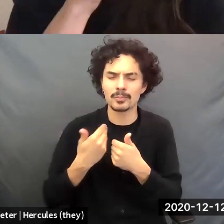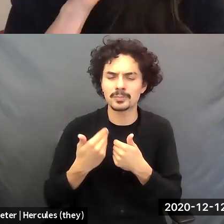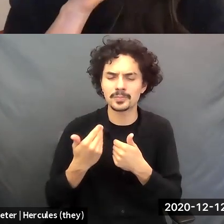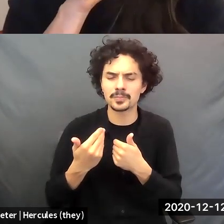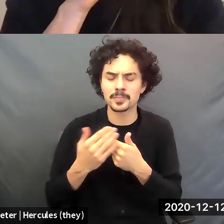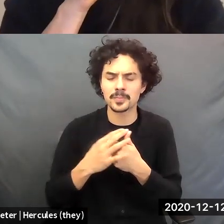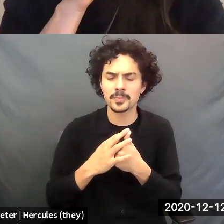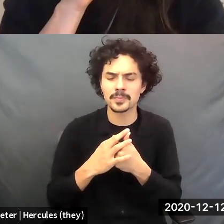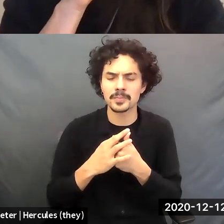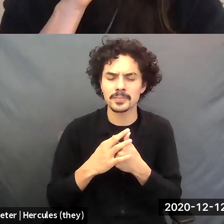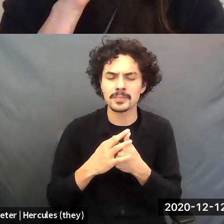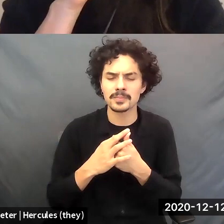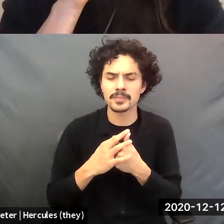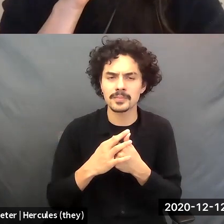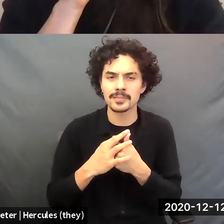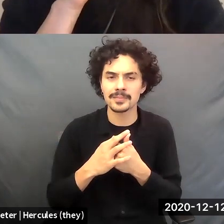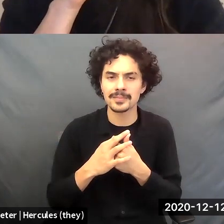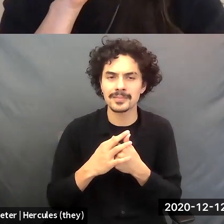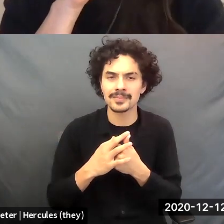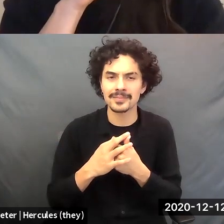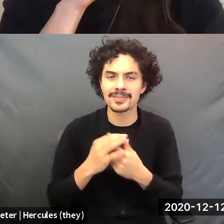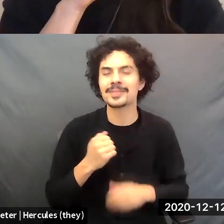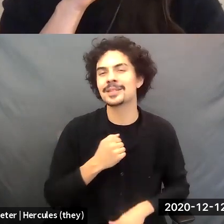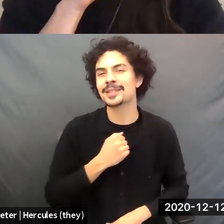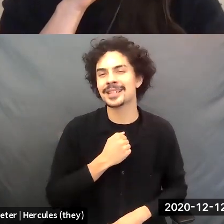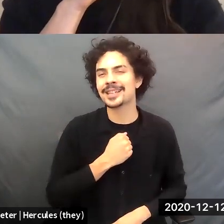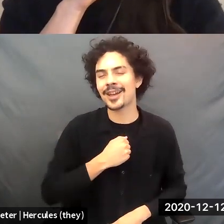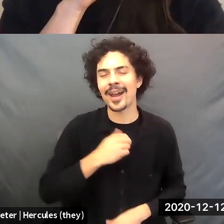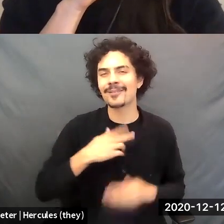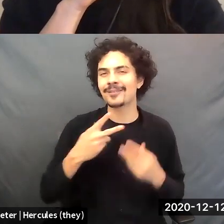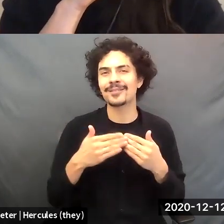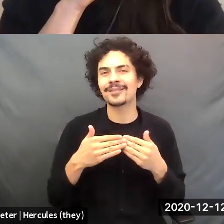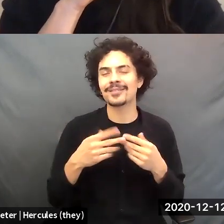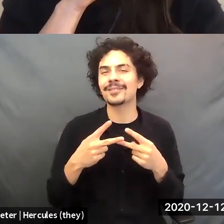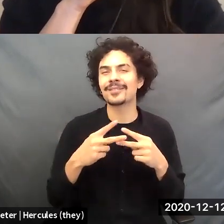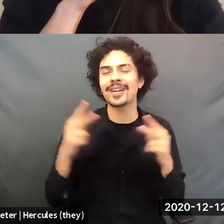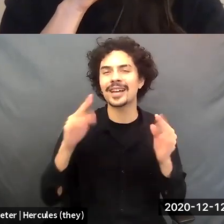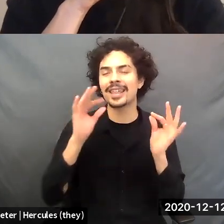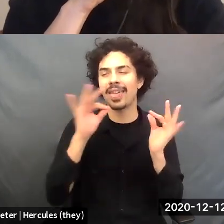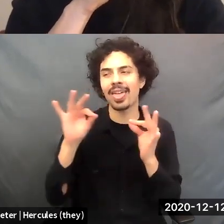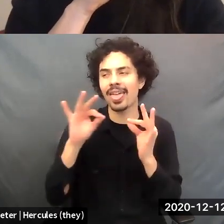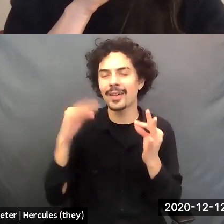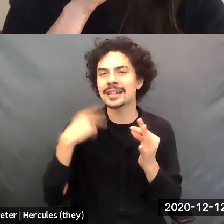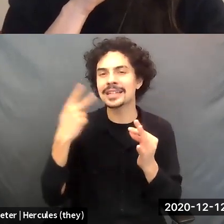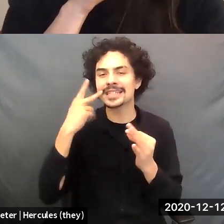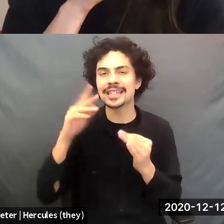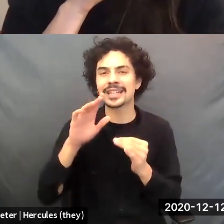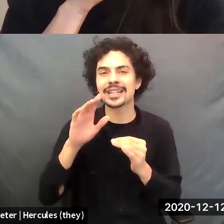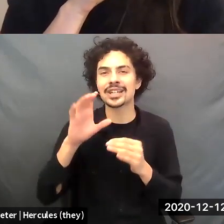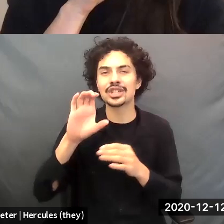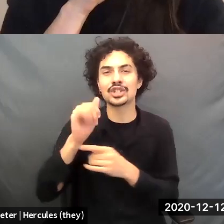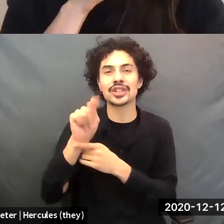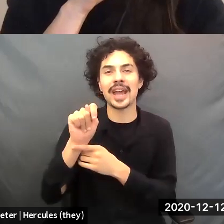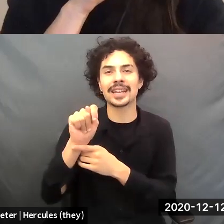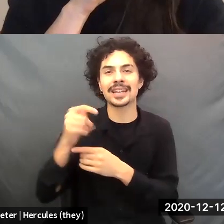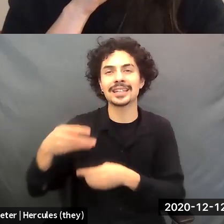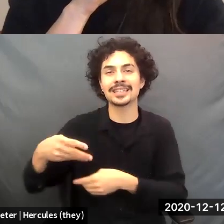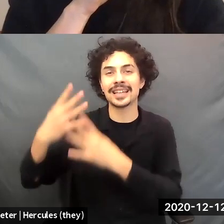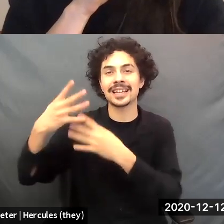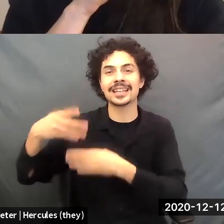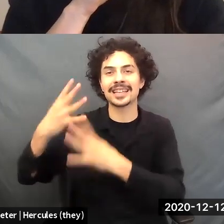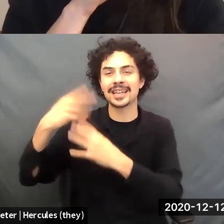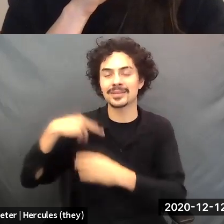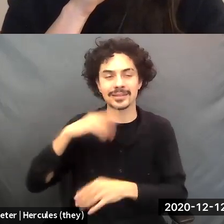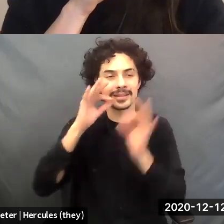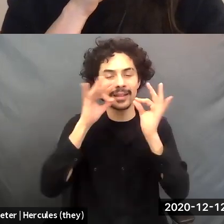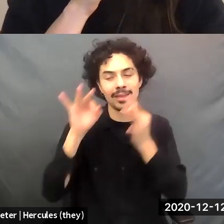in, in focusing, I'm sorry, I'm getting very distracted, because we keep having questions coming in from the chat. So I'm, I've lost my trail of thought